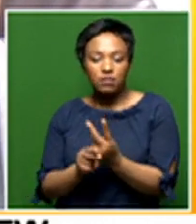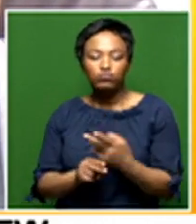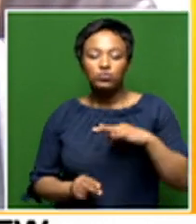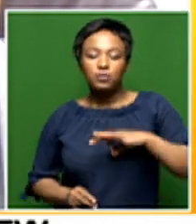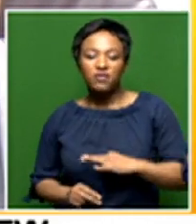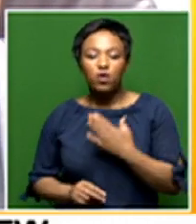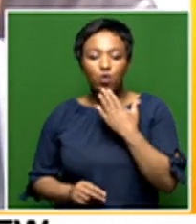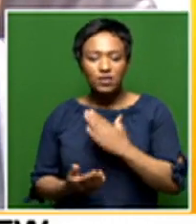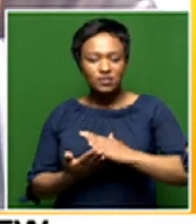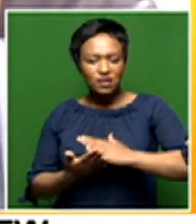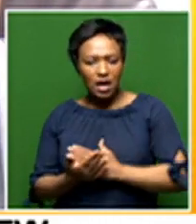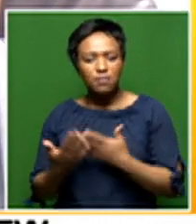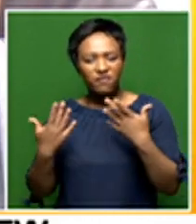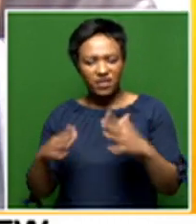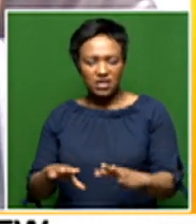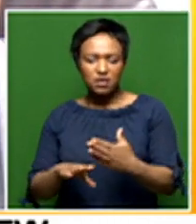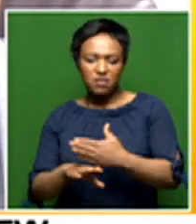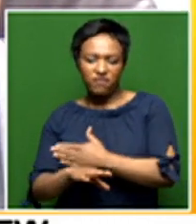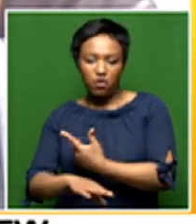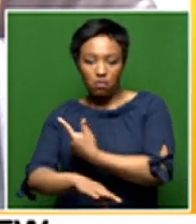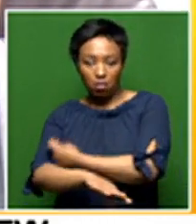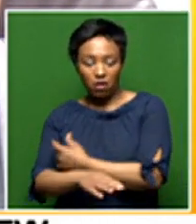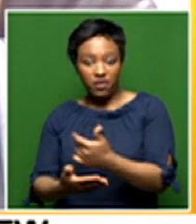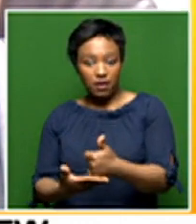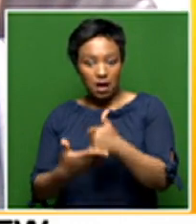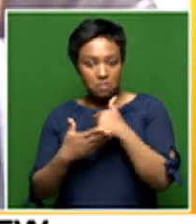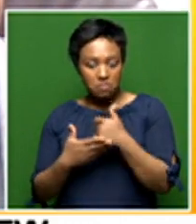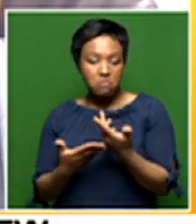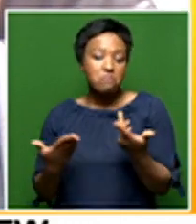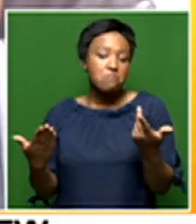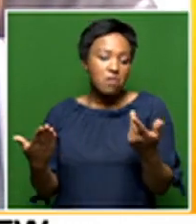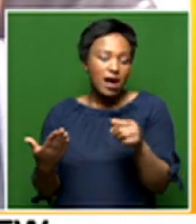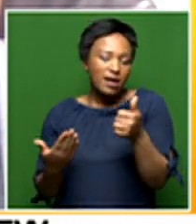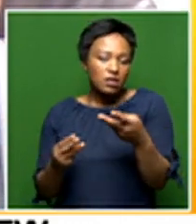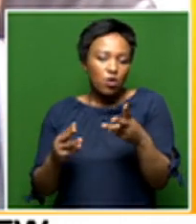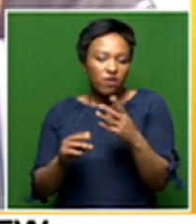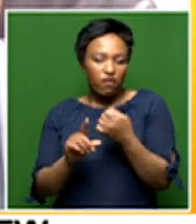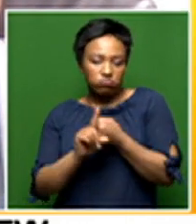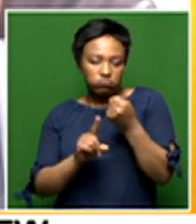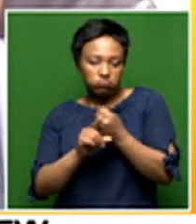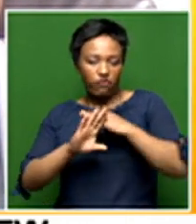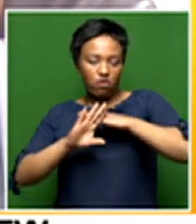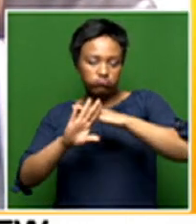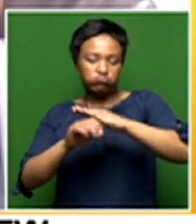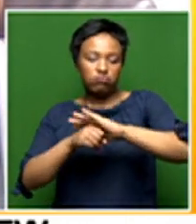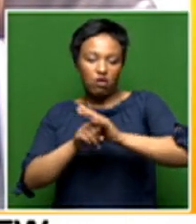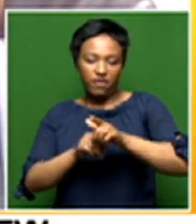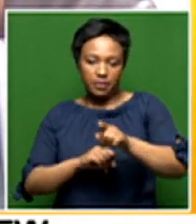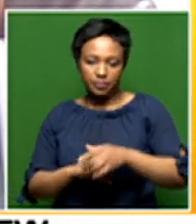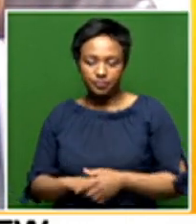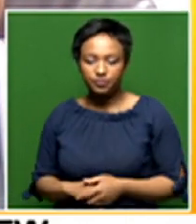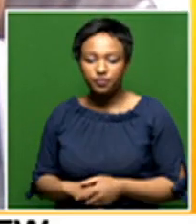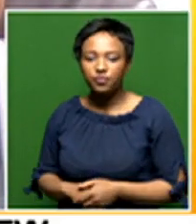to those of us that have had it. And if it does help, well, that's just another weapon for our fight. Let's talk to the